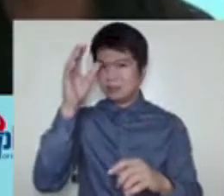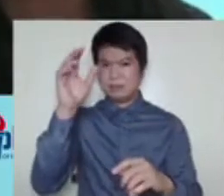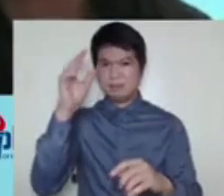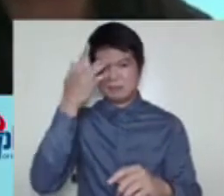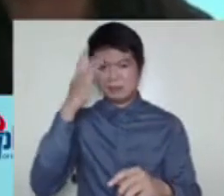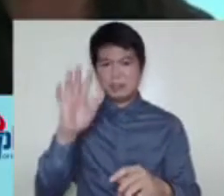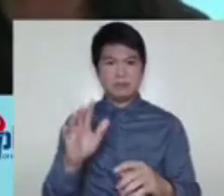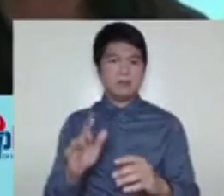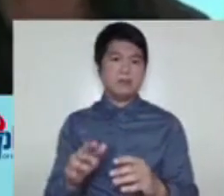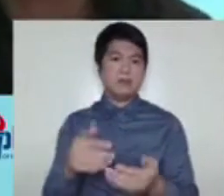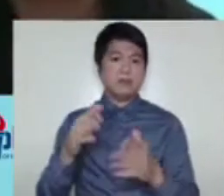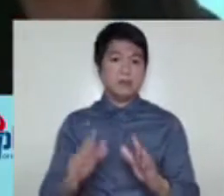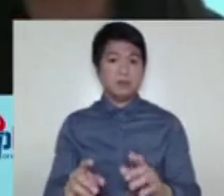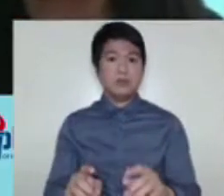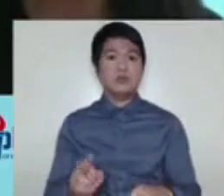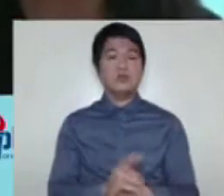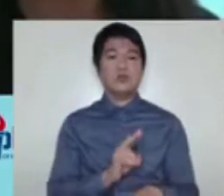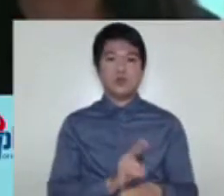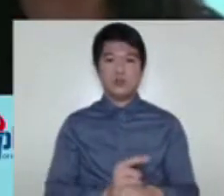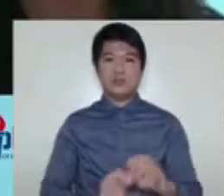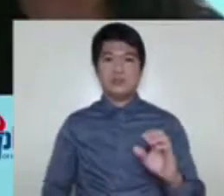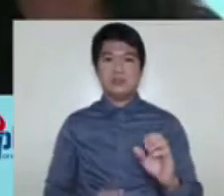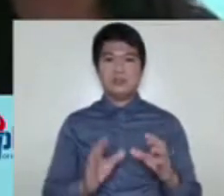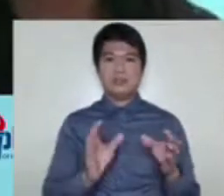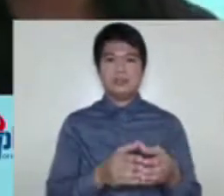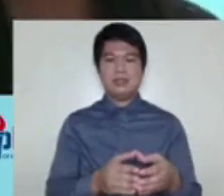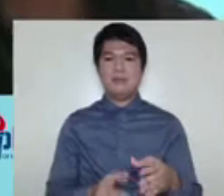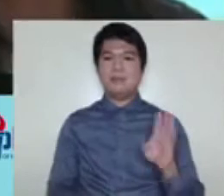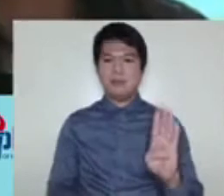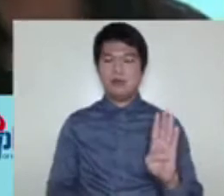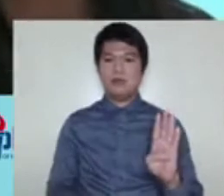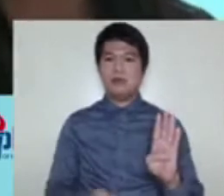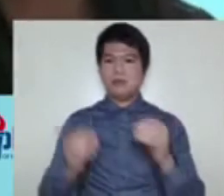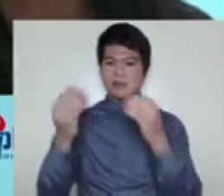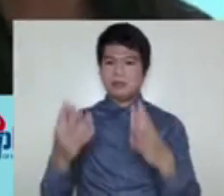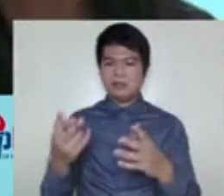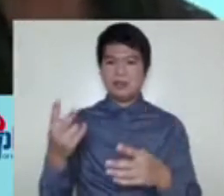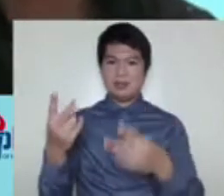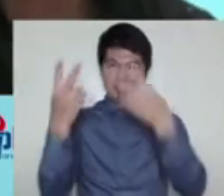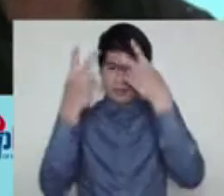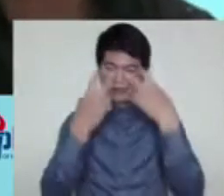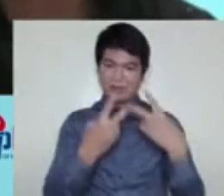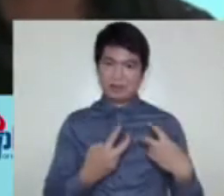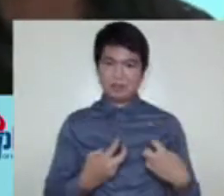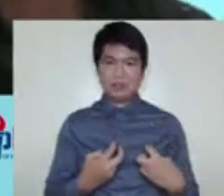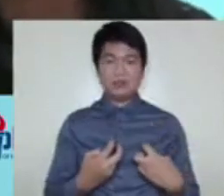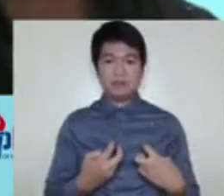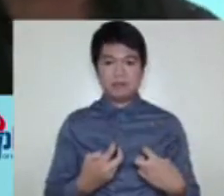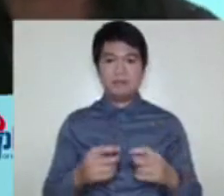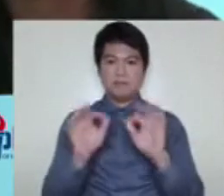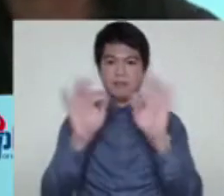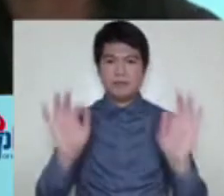present Set B, the teacher reflection form. And when we talk about teacher reflection form, we will provide